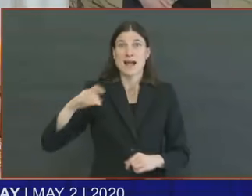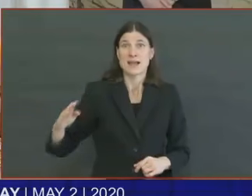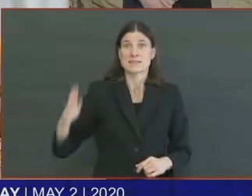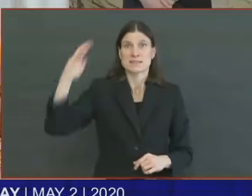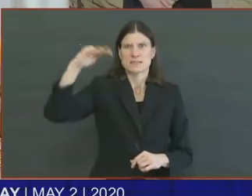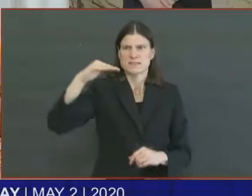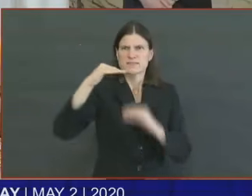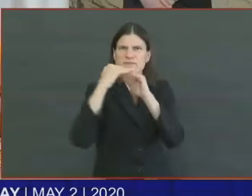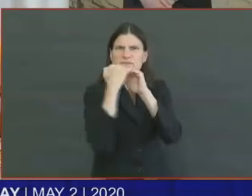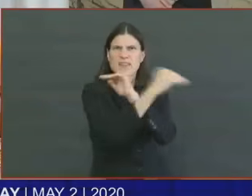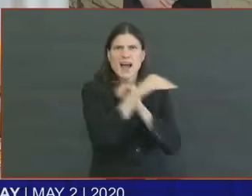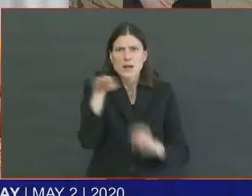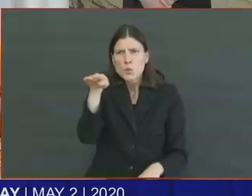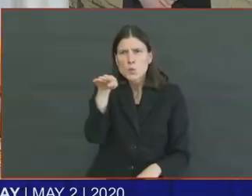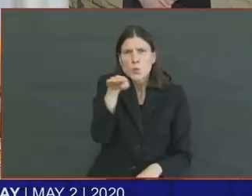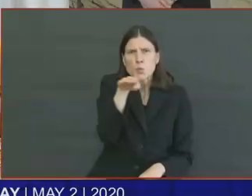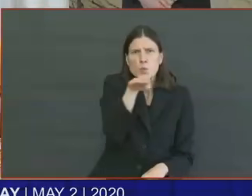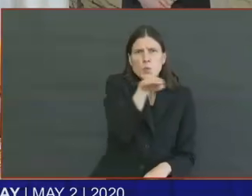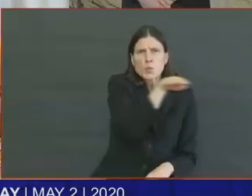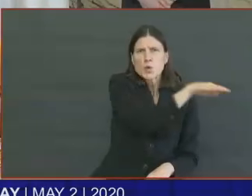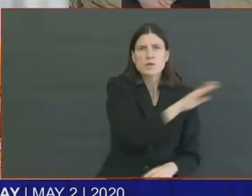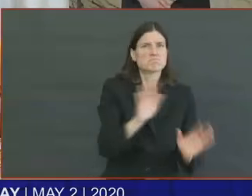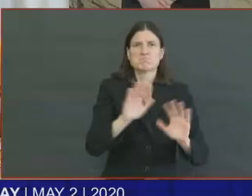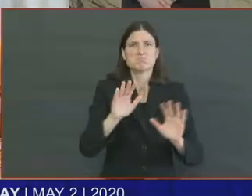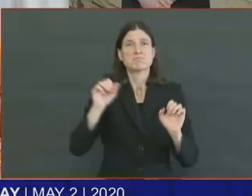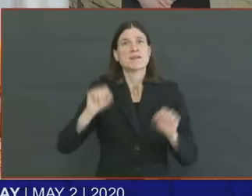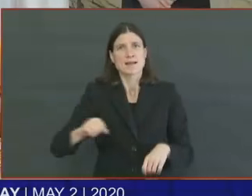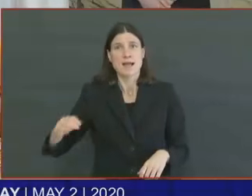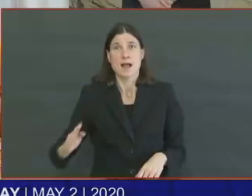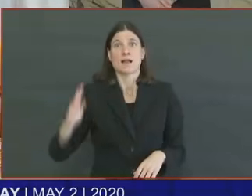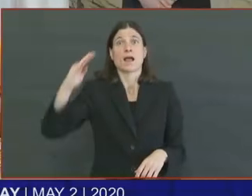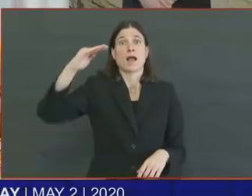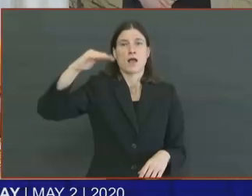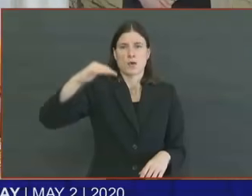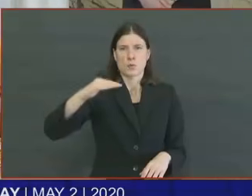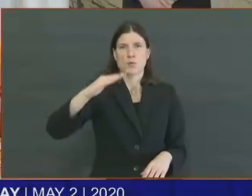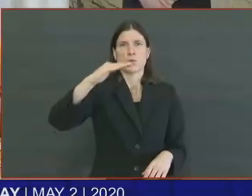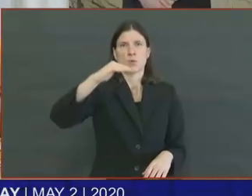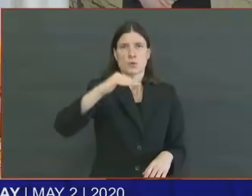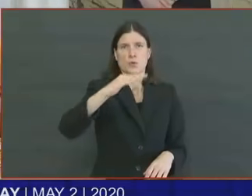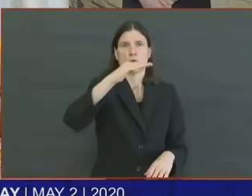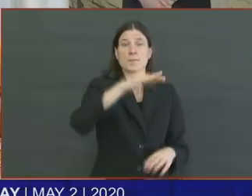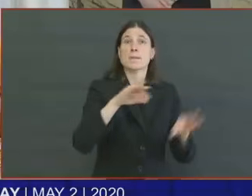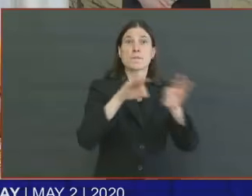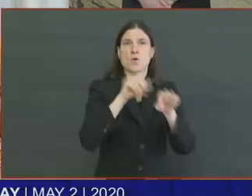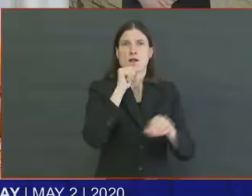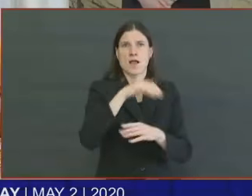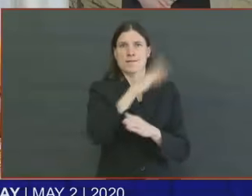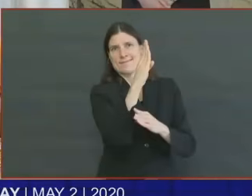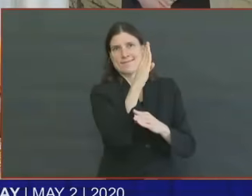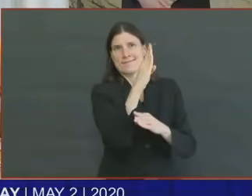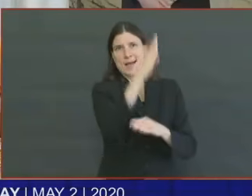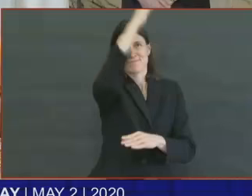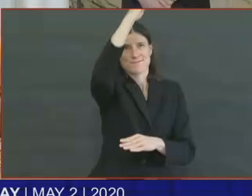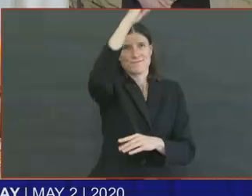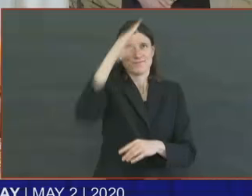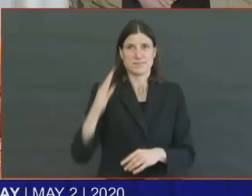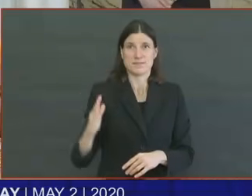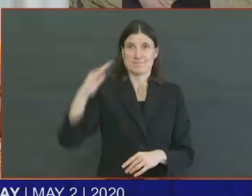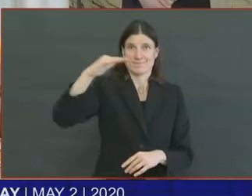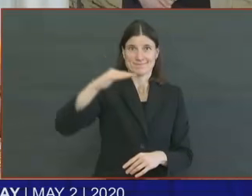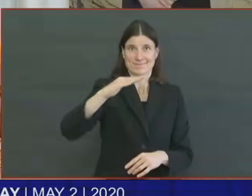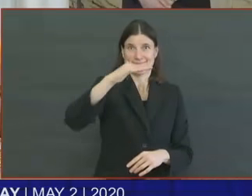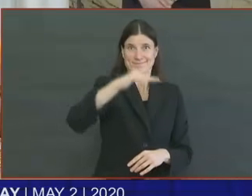several days. What does the trend line look like? By the way, we're also in daily contact with our hospitals. What's going on? Are